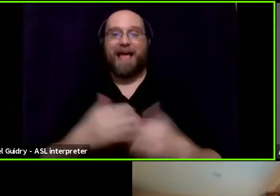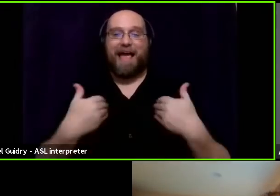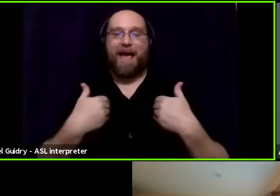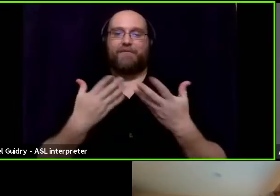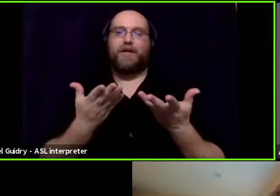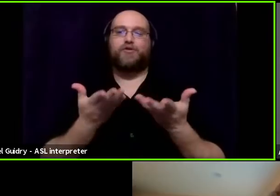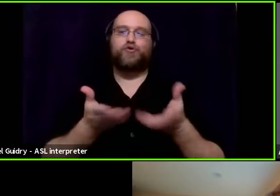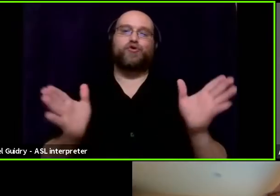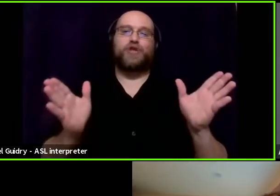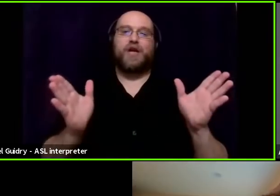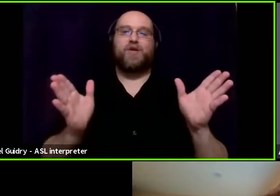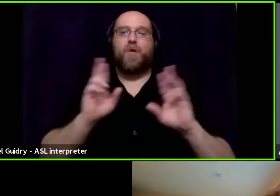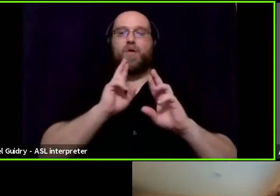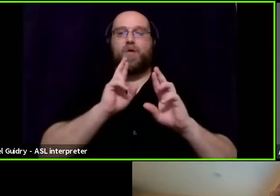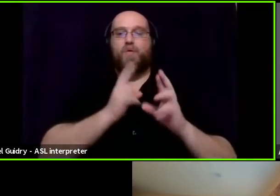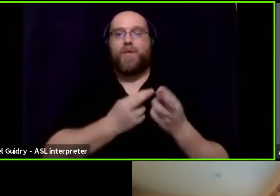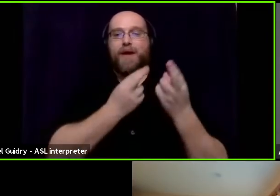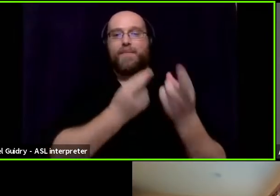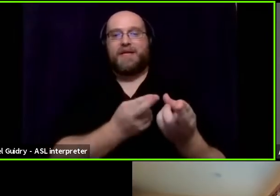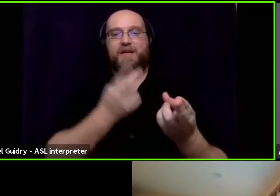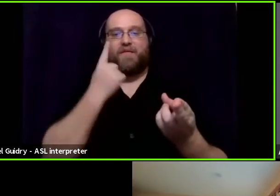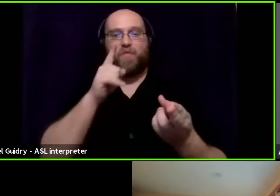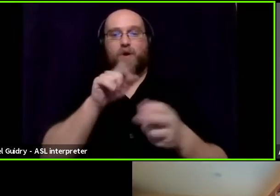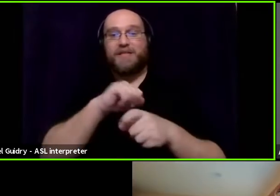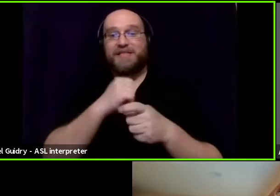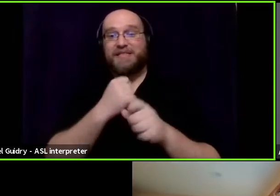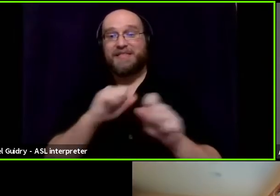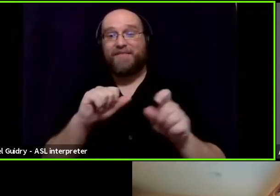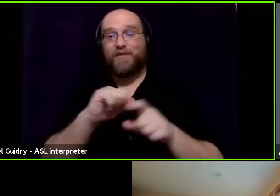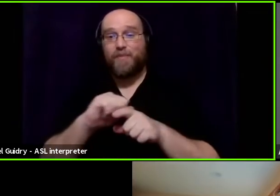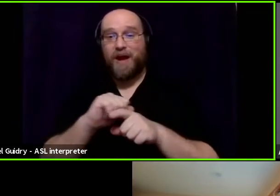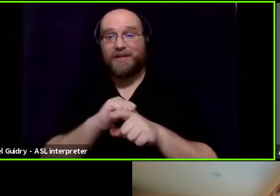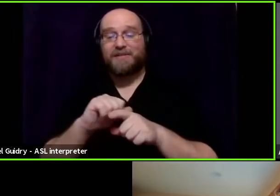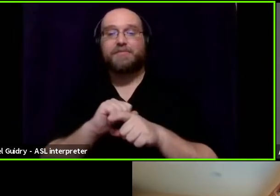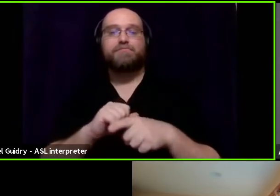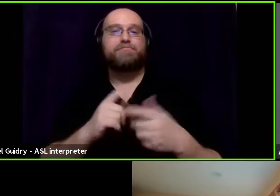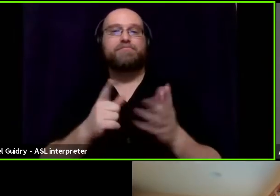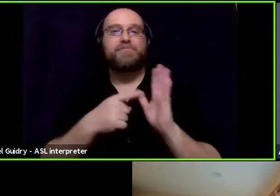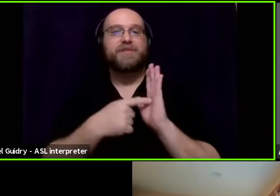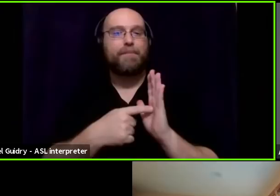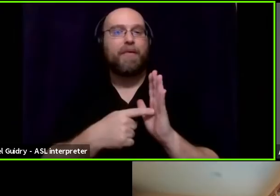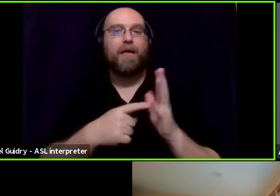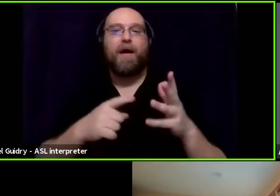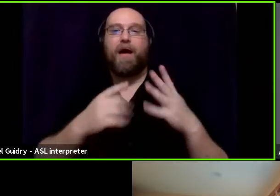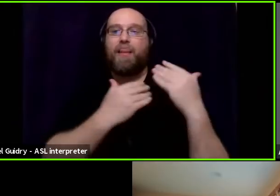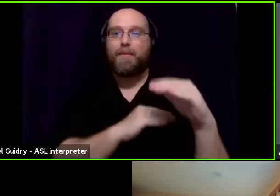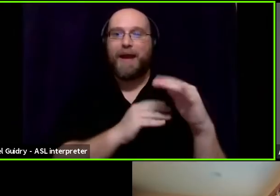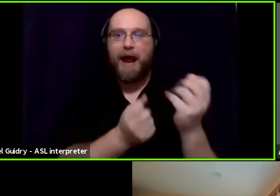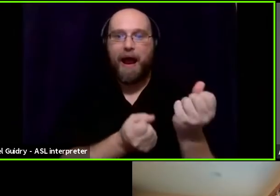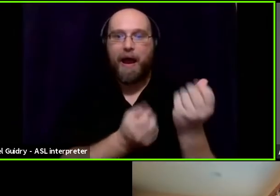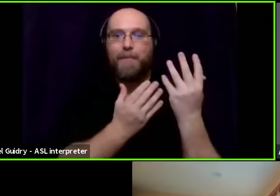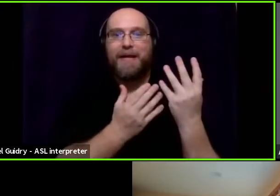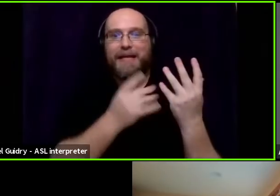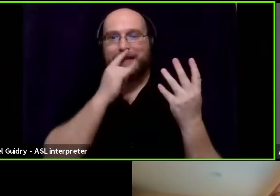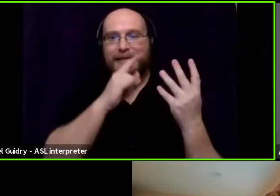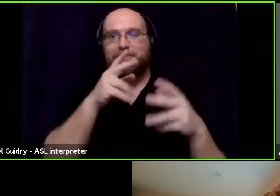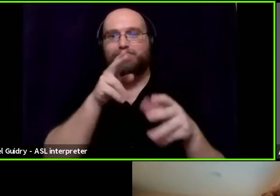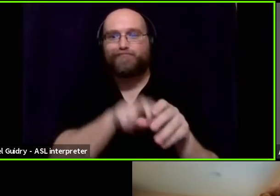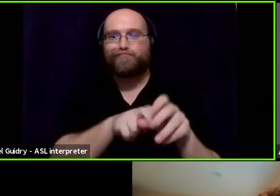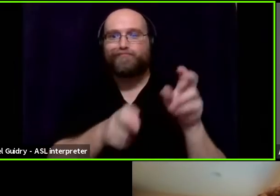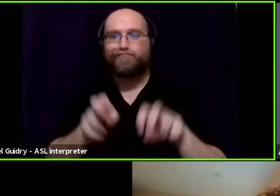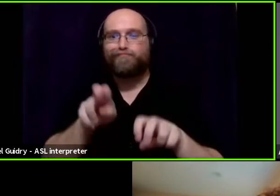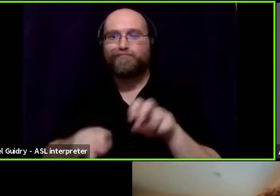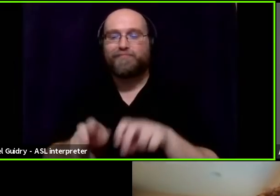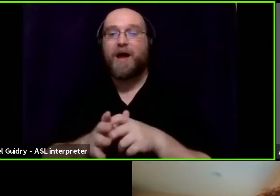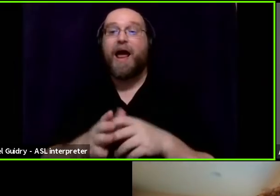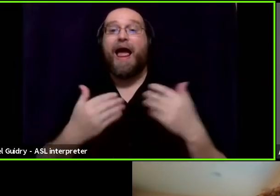recommendations for safer practices, such as limiting the number of kids, having kids sit with their cohort members or